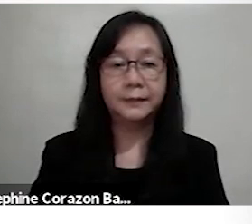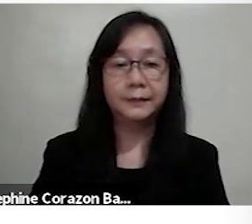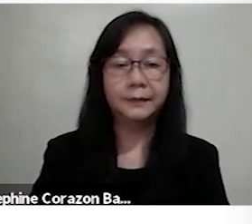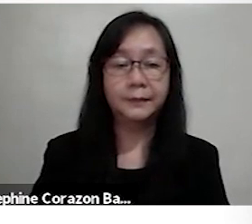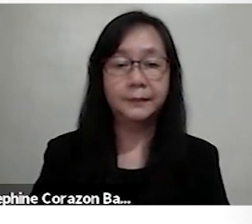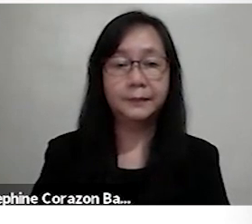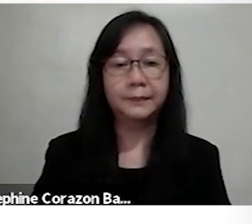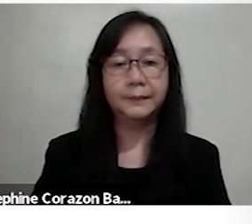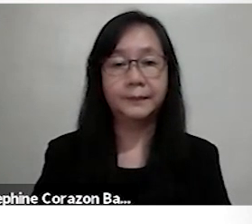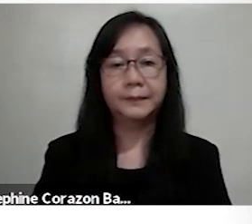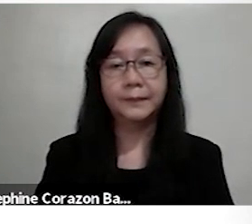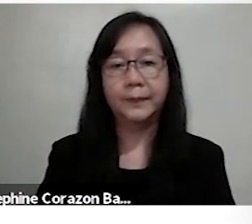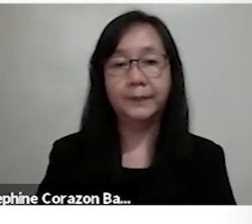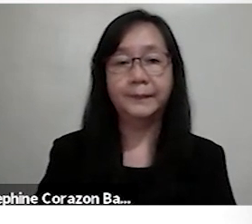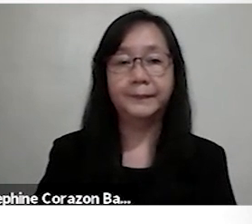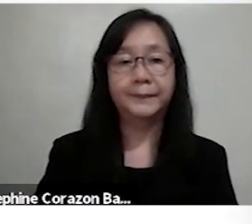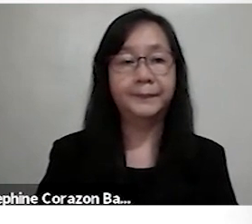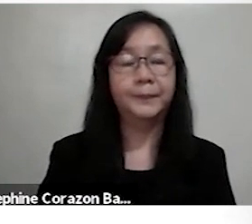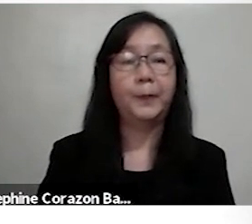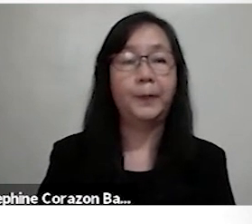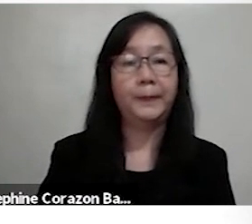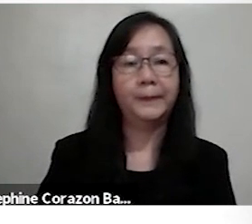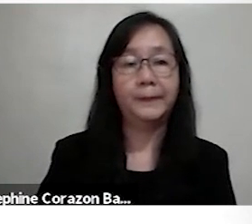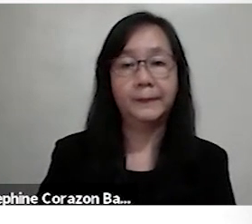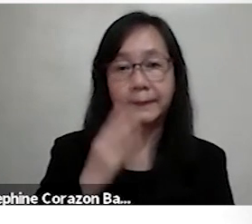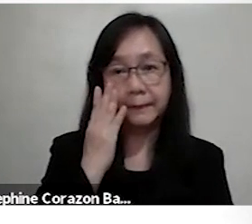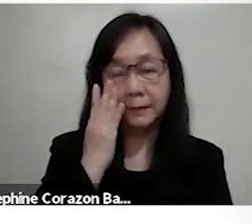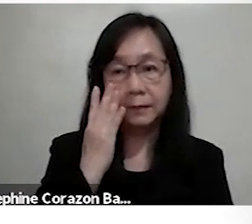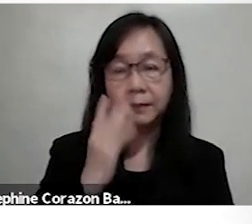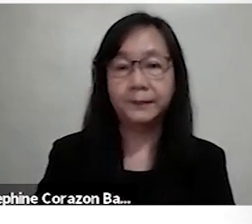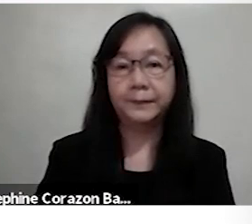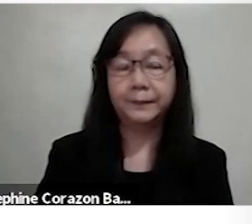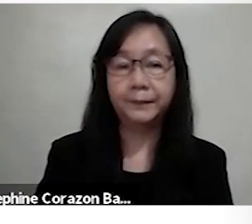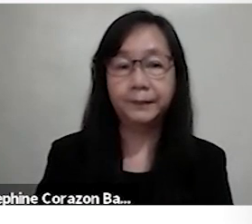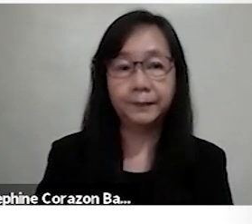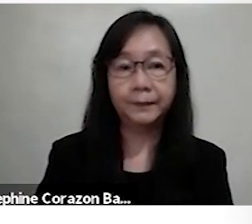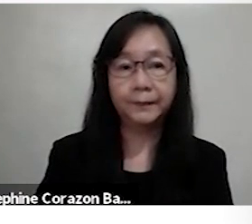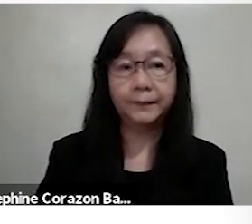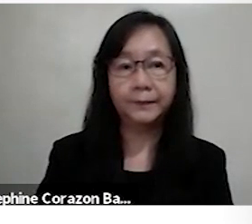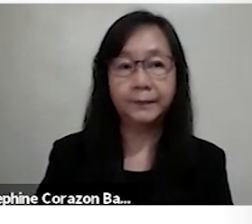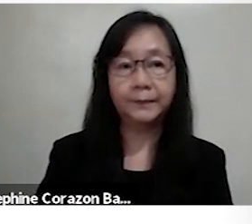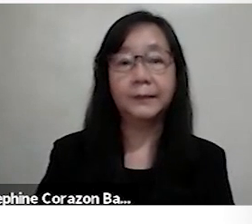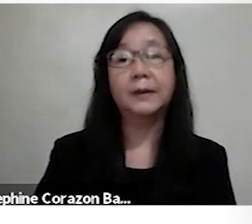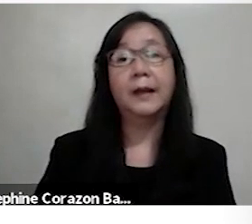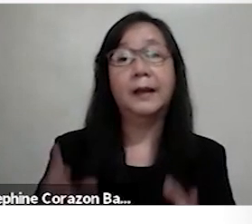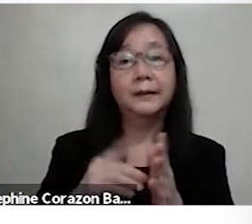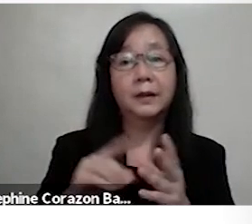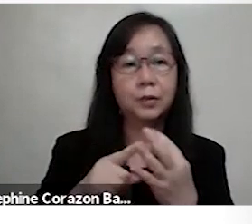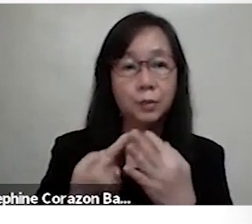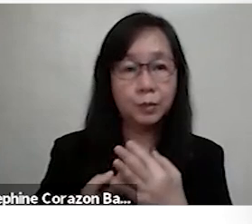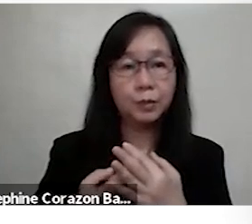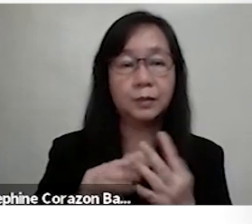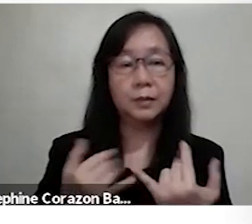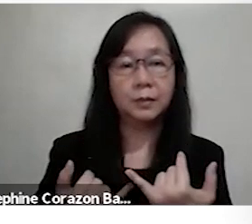to review on some not clear data. And secondary data, we have like